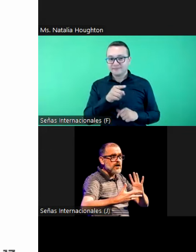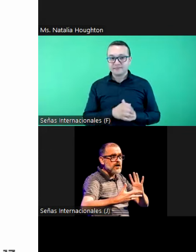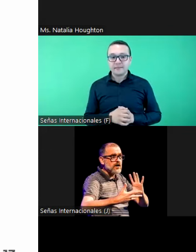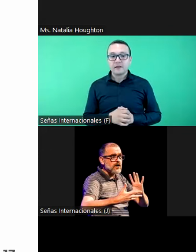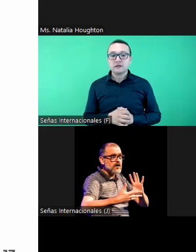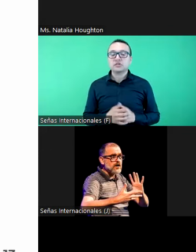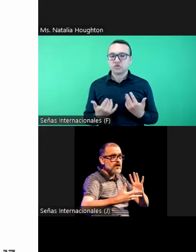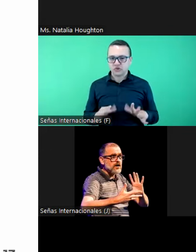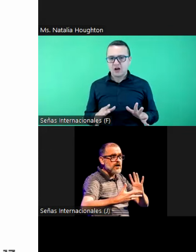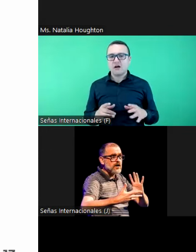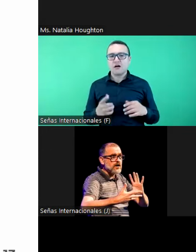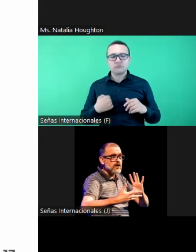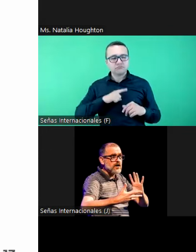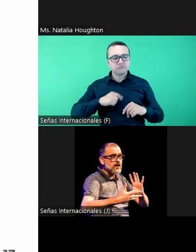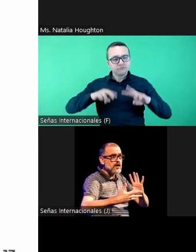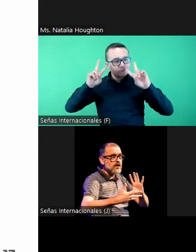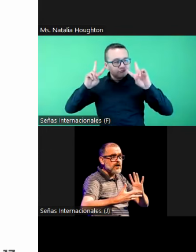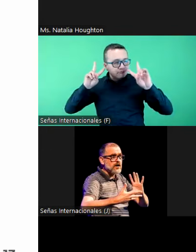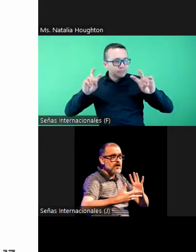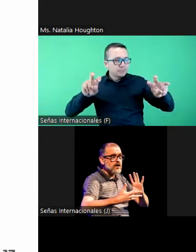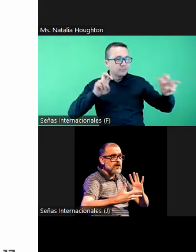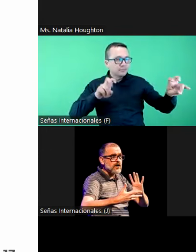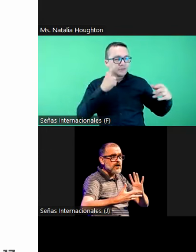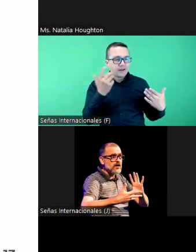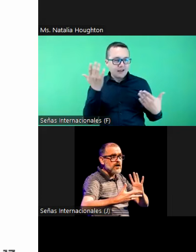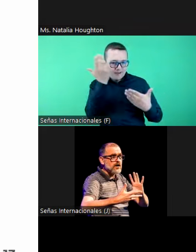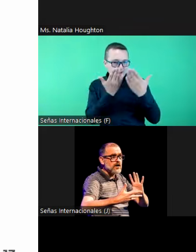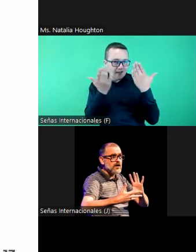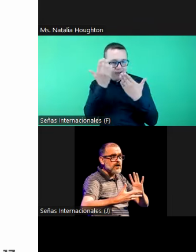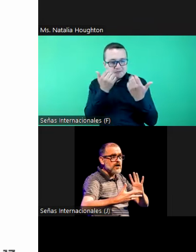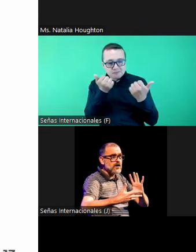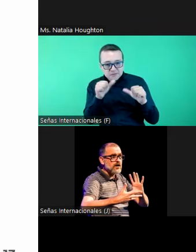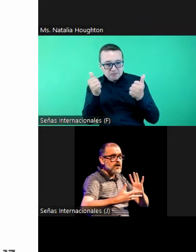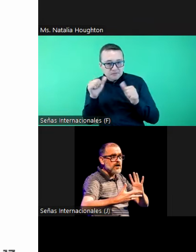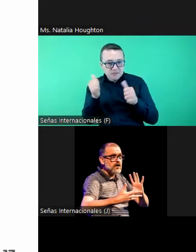the coverage itself. And when we have gone into depth into this analysis, we can